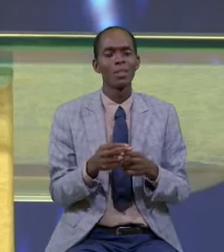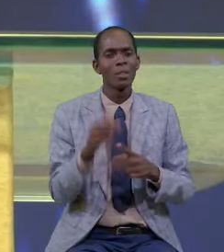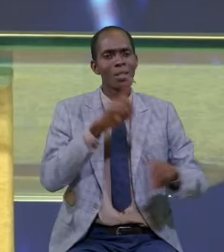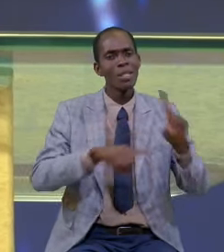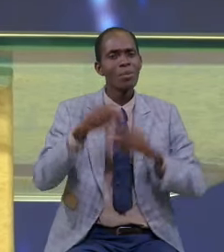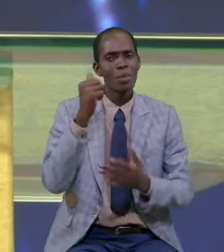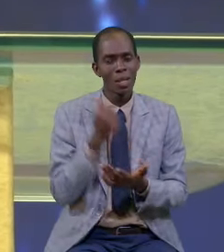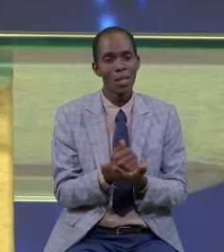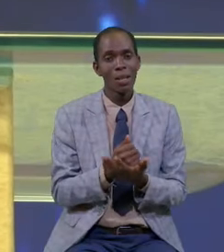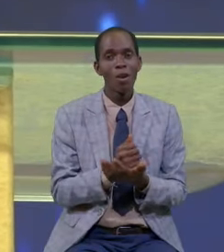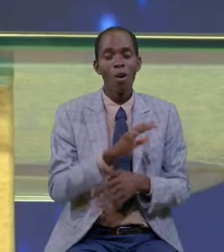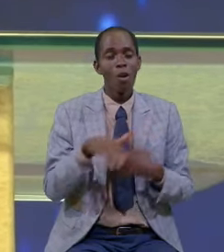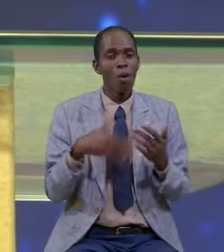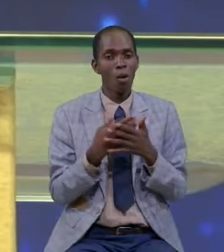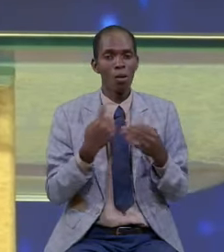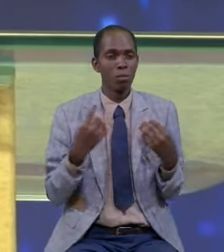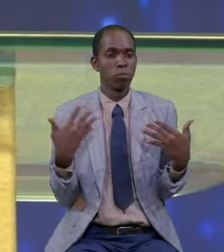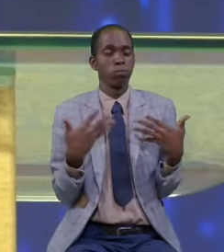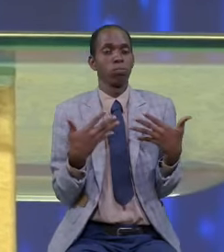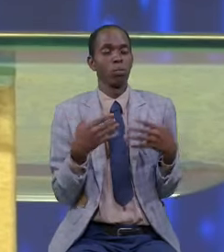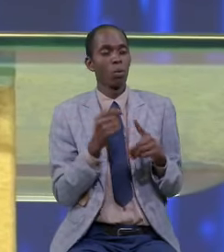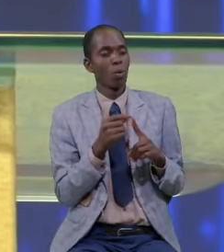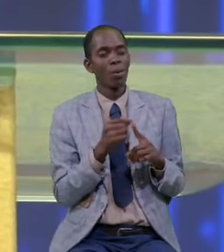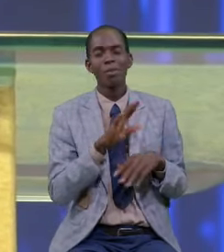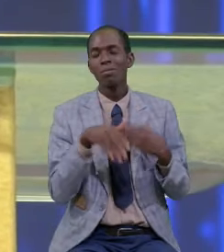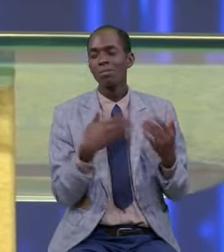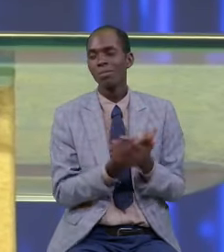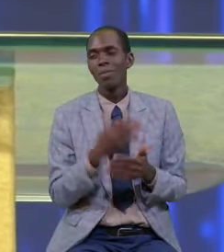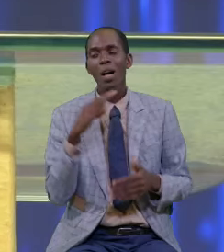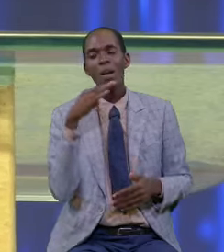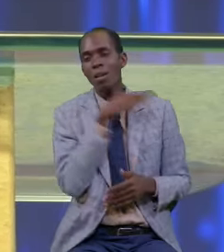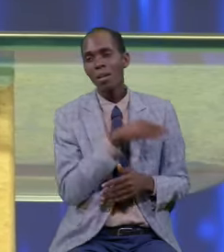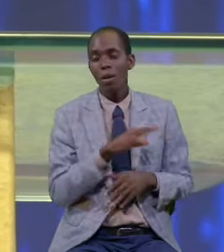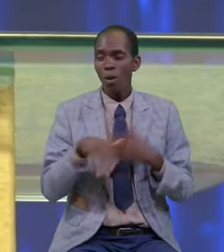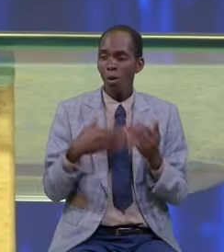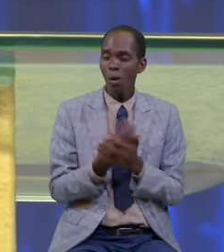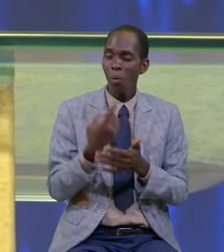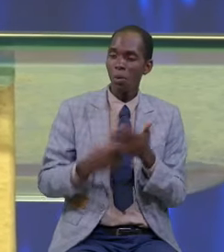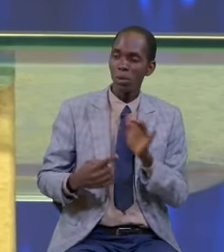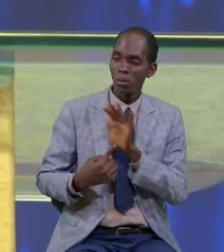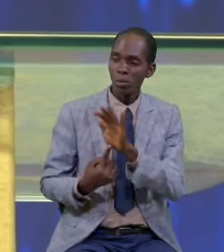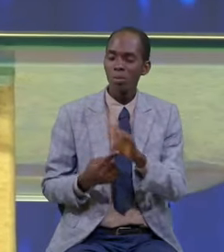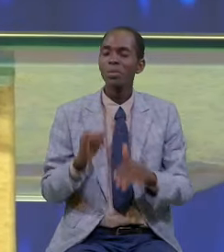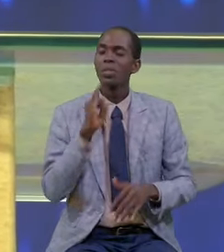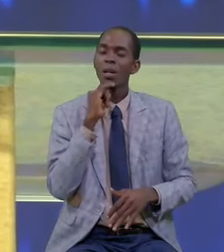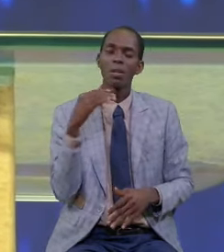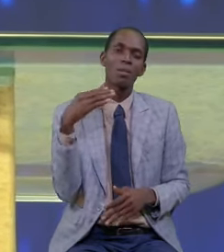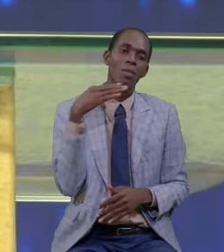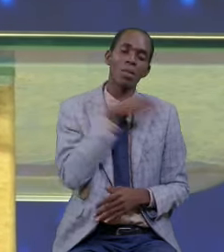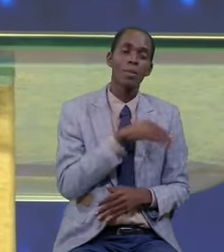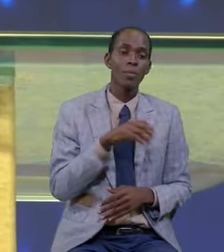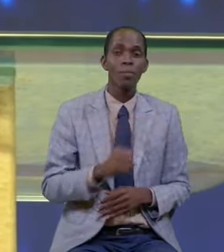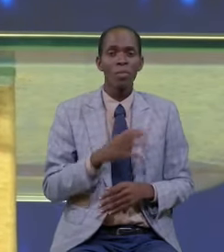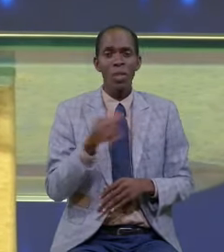All their threats, lie. All their boasting, lie. And anyone that tells